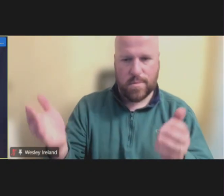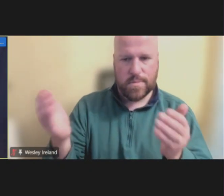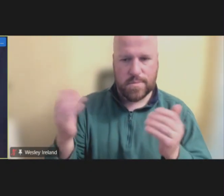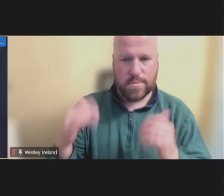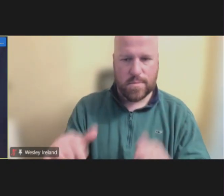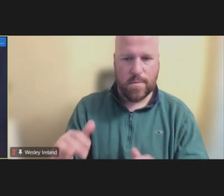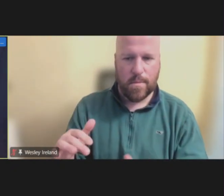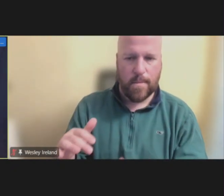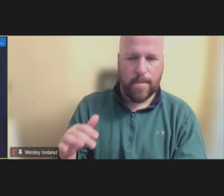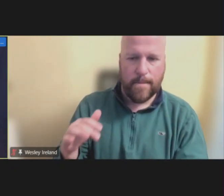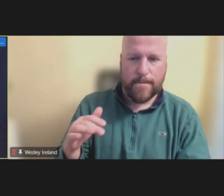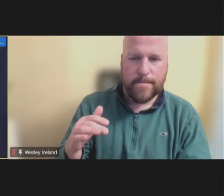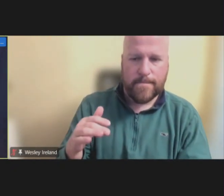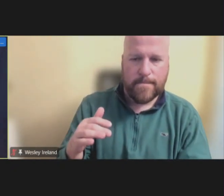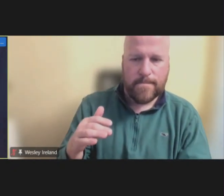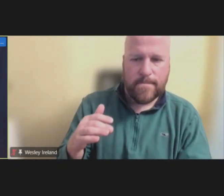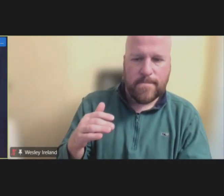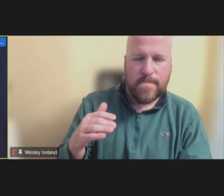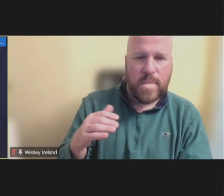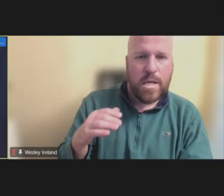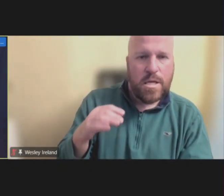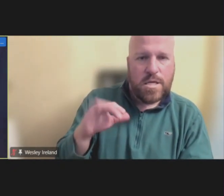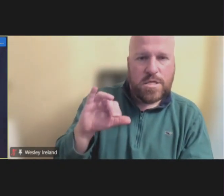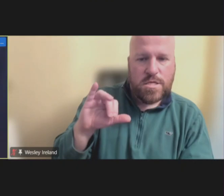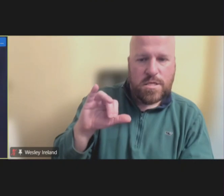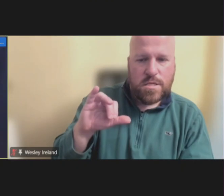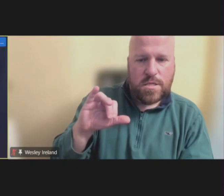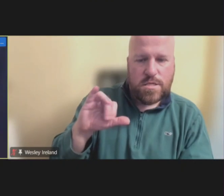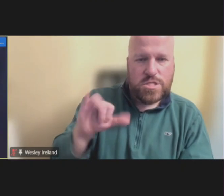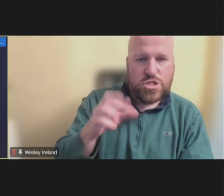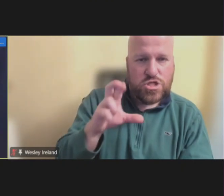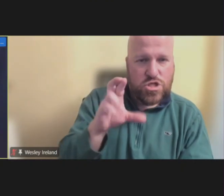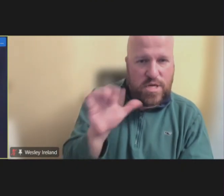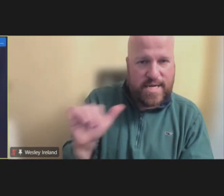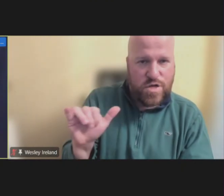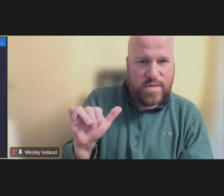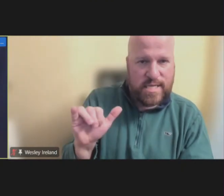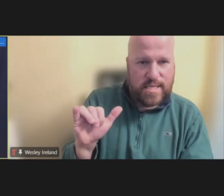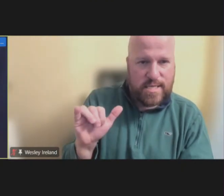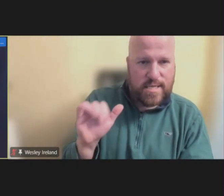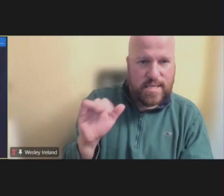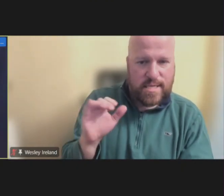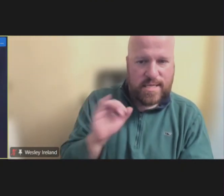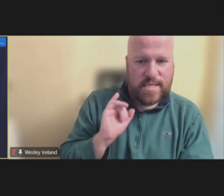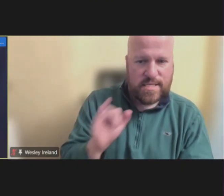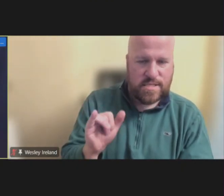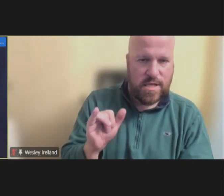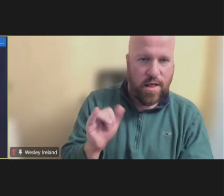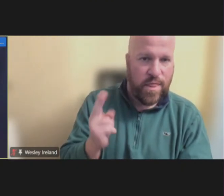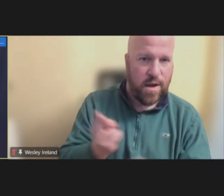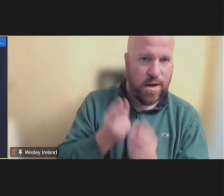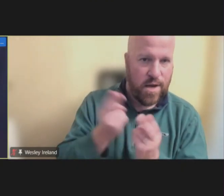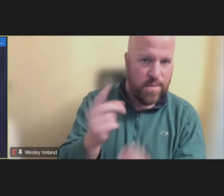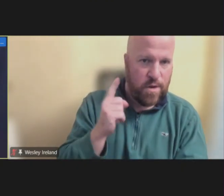Okay, so what we have then is Jerry